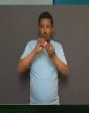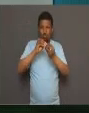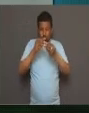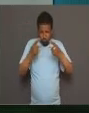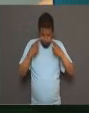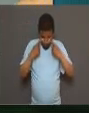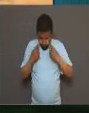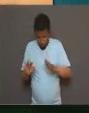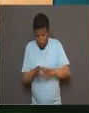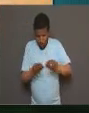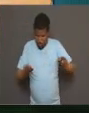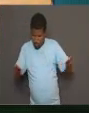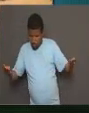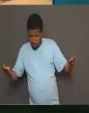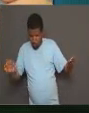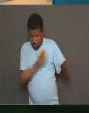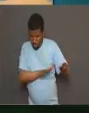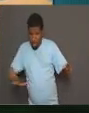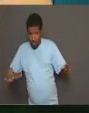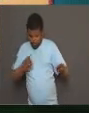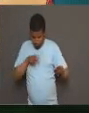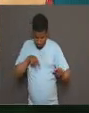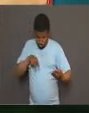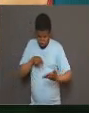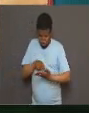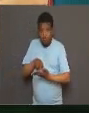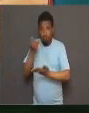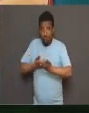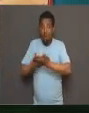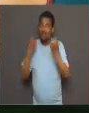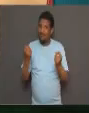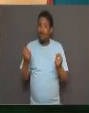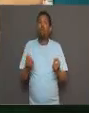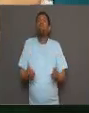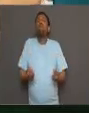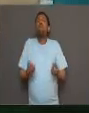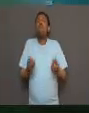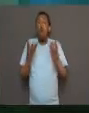more visually convenient because it can be laid flat.